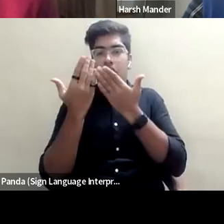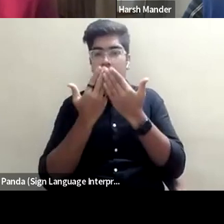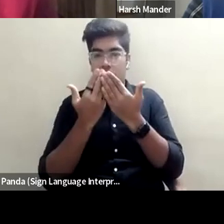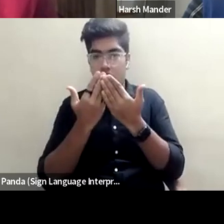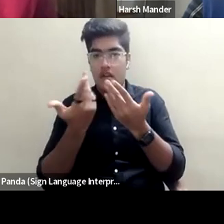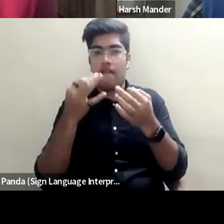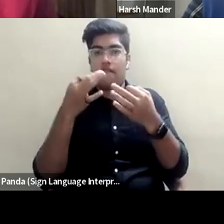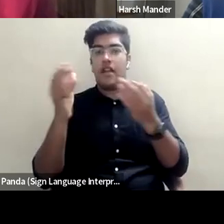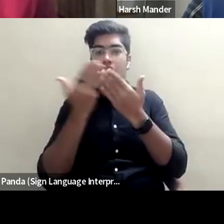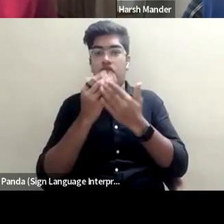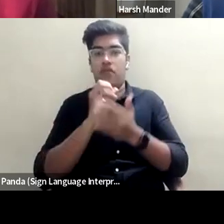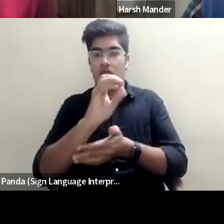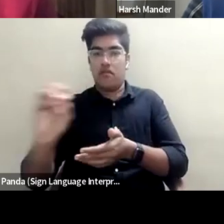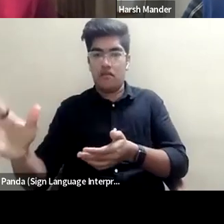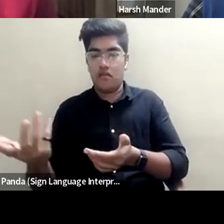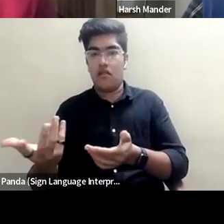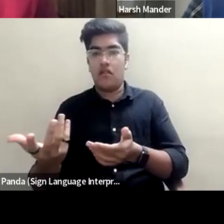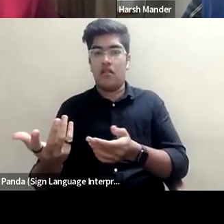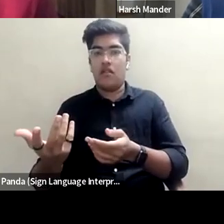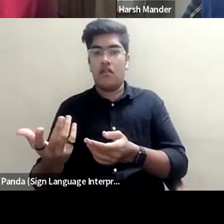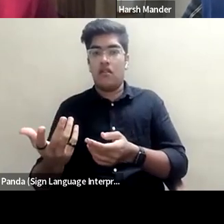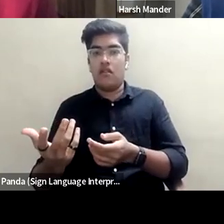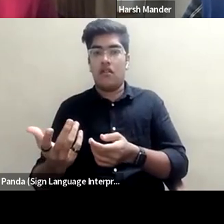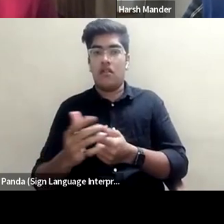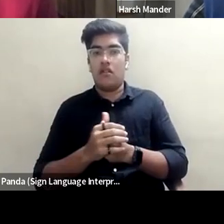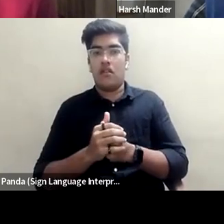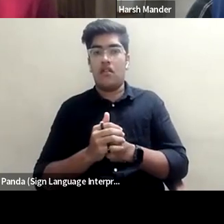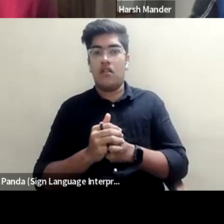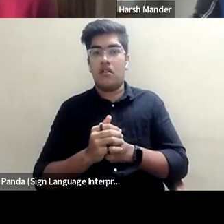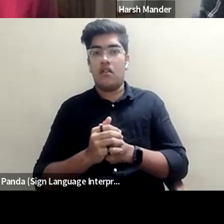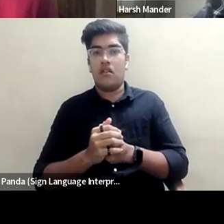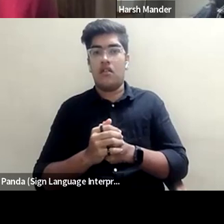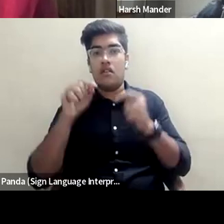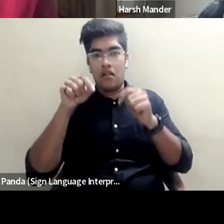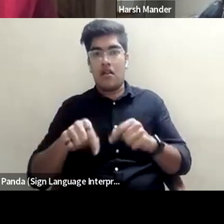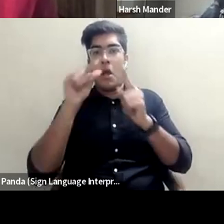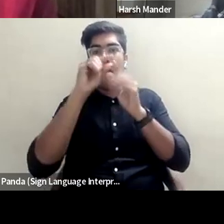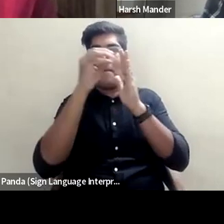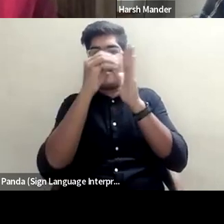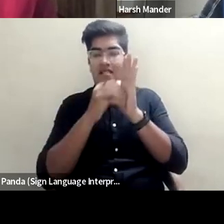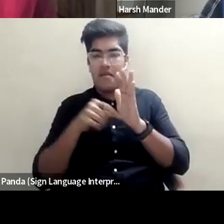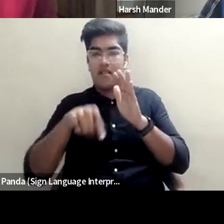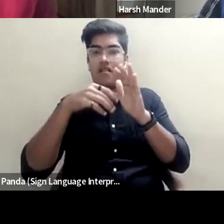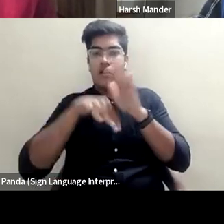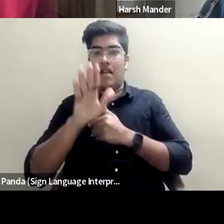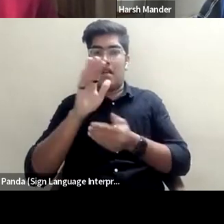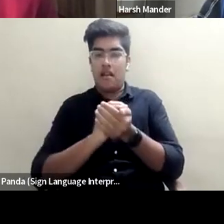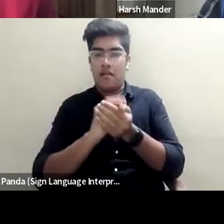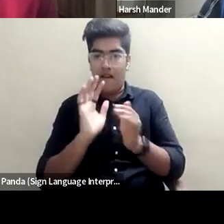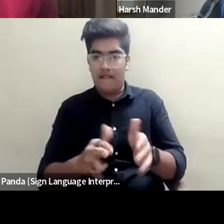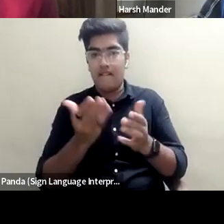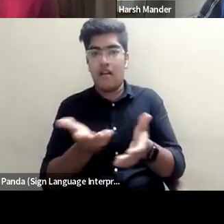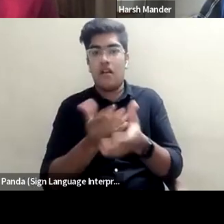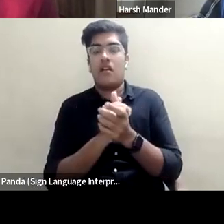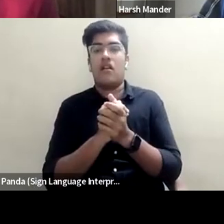free education. It is there also in our directive principle. We have also made a law.